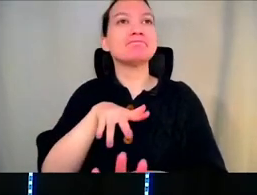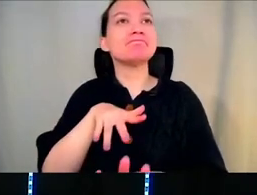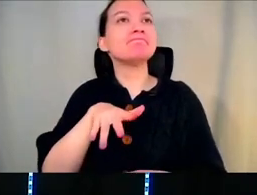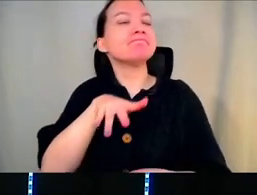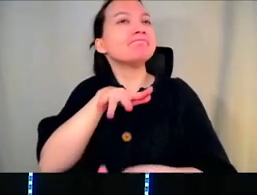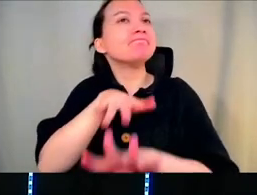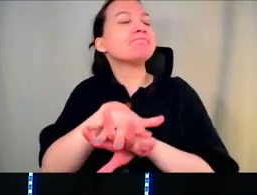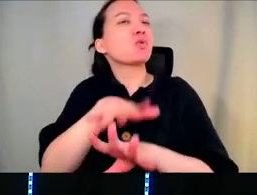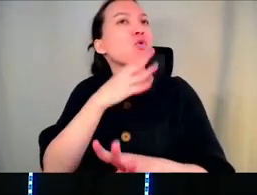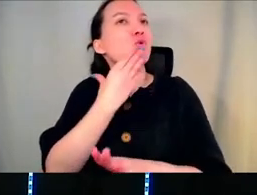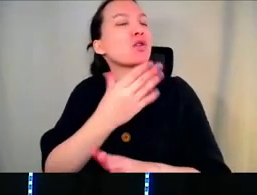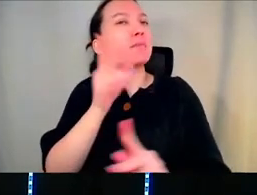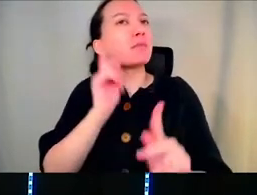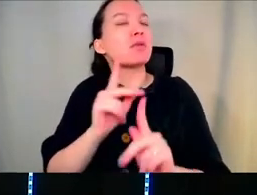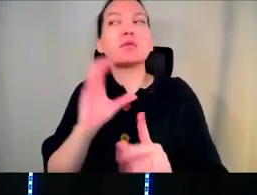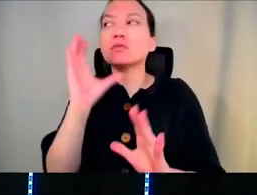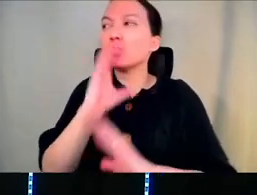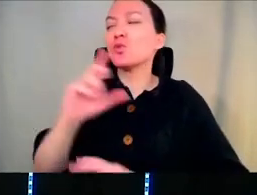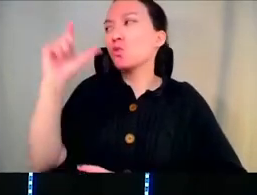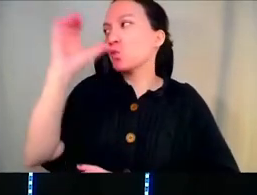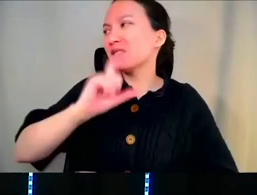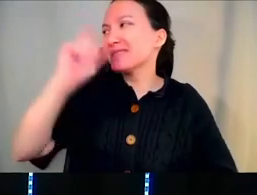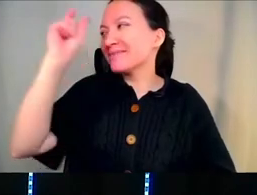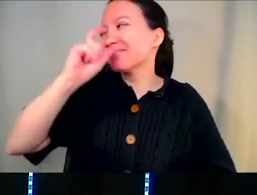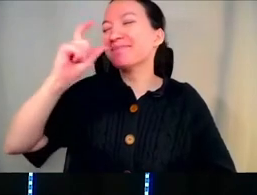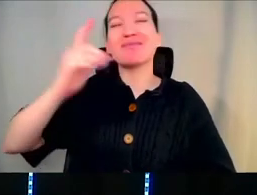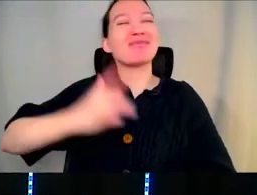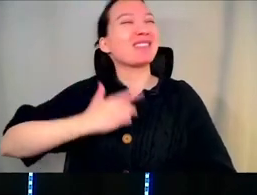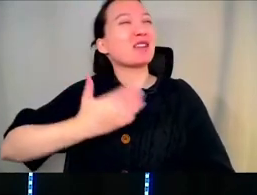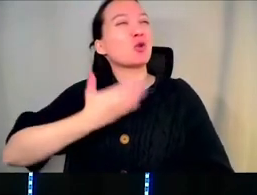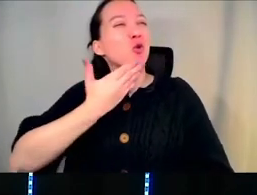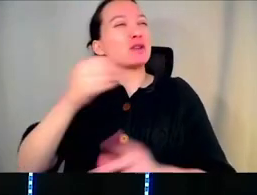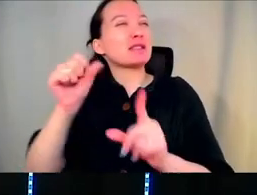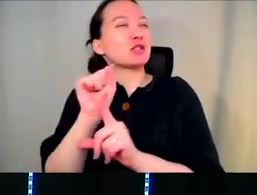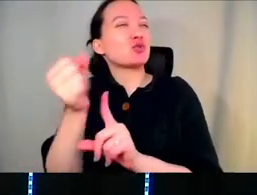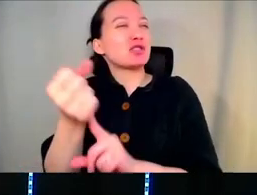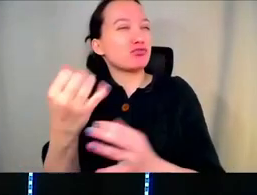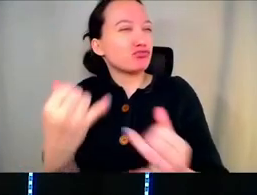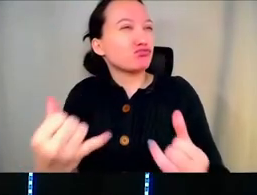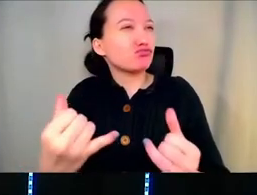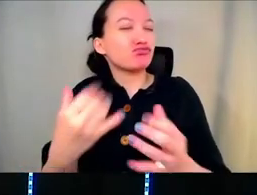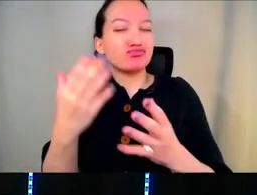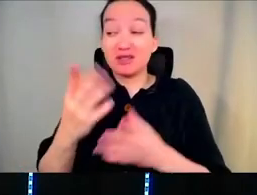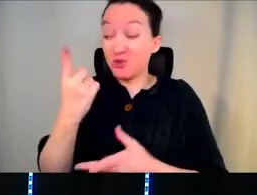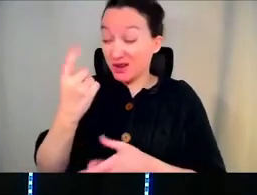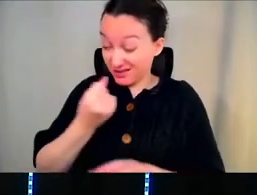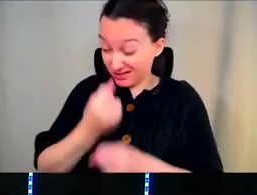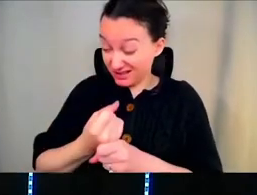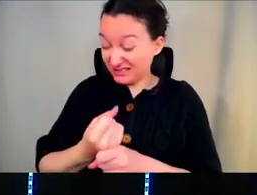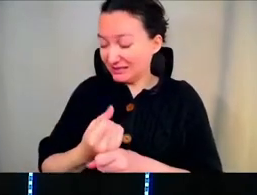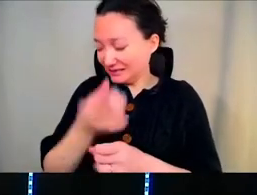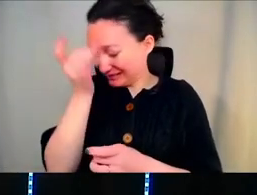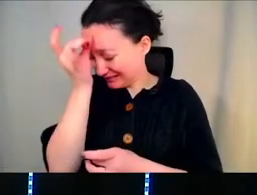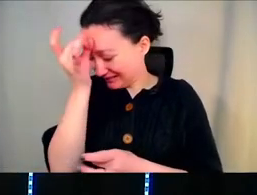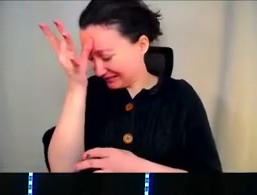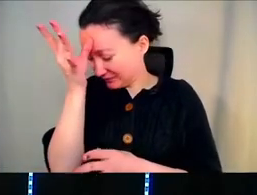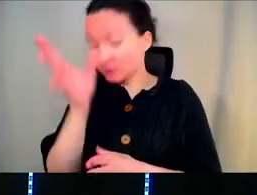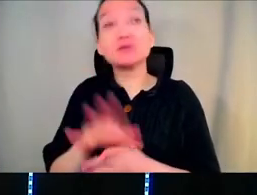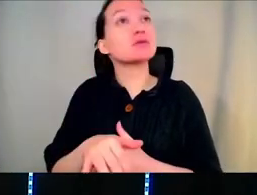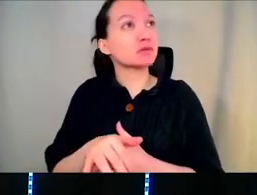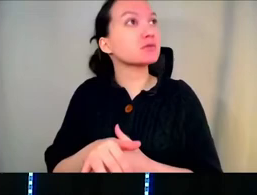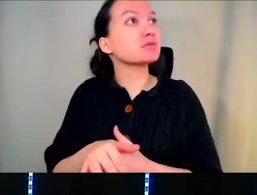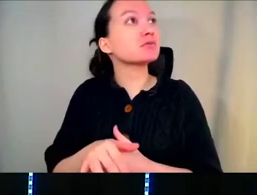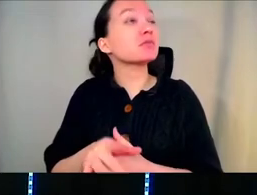people. We sought wisdom. We prayed and we feel like we're in a really good spot after a rough year. I think that's what wisdom